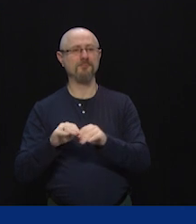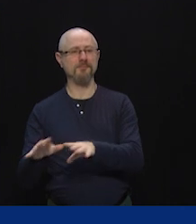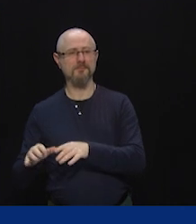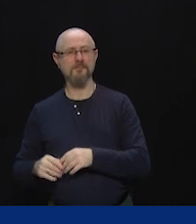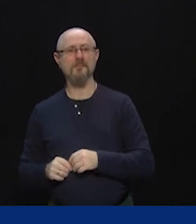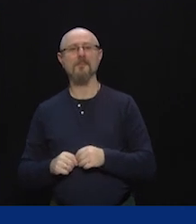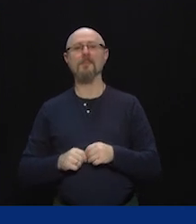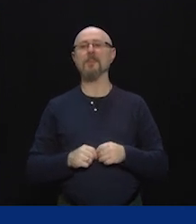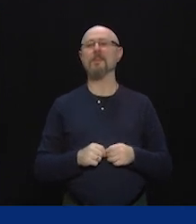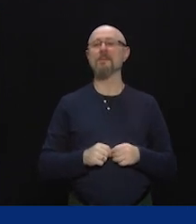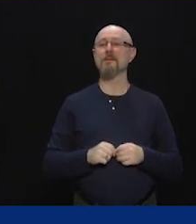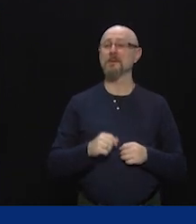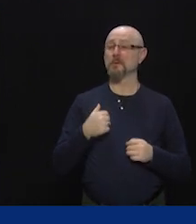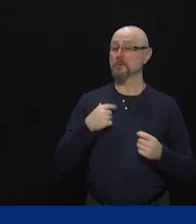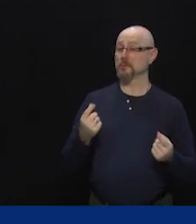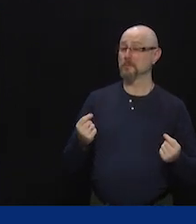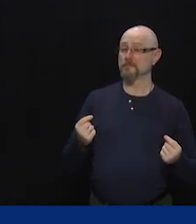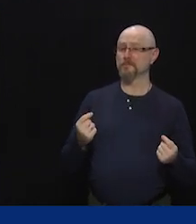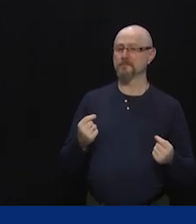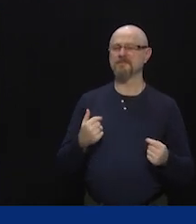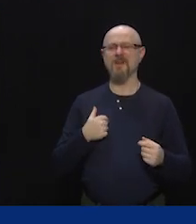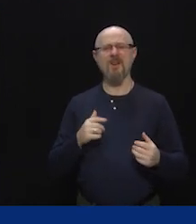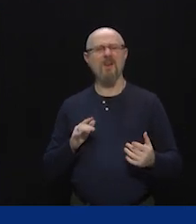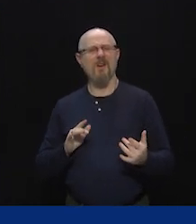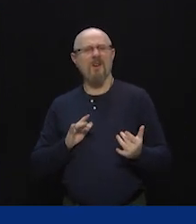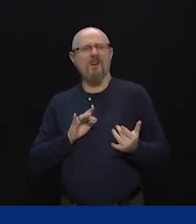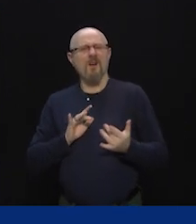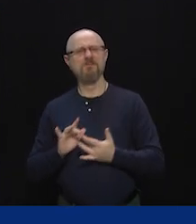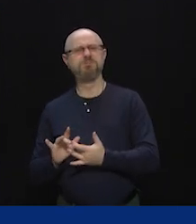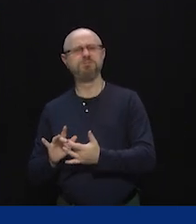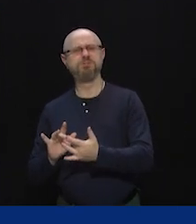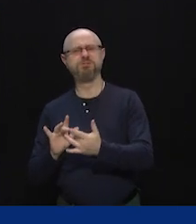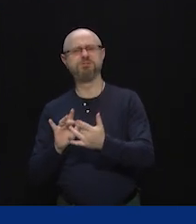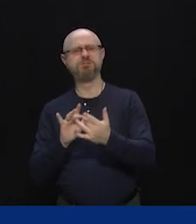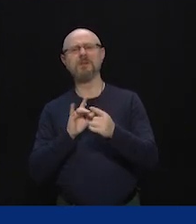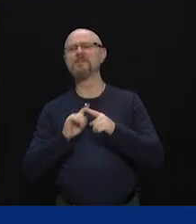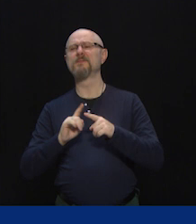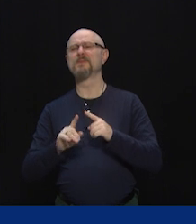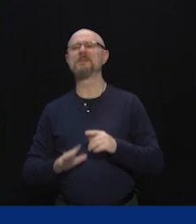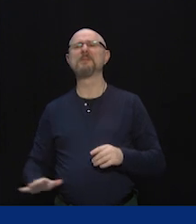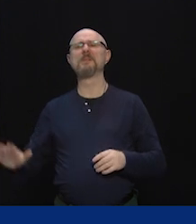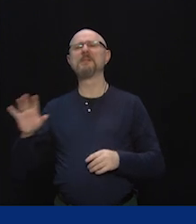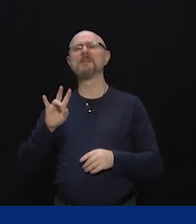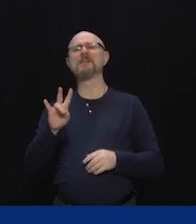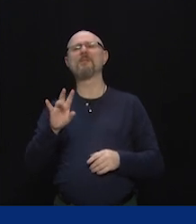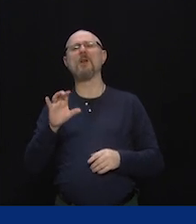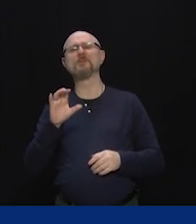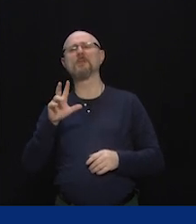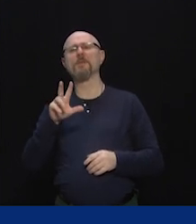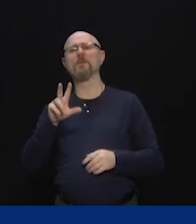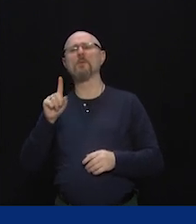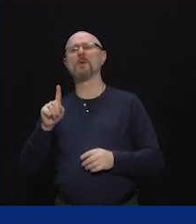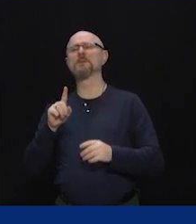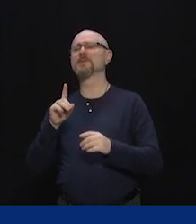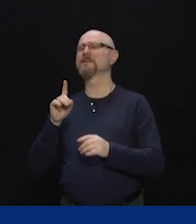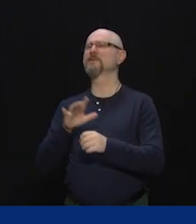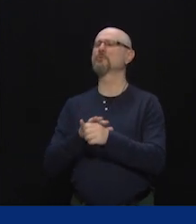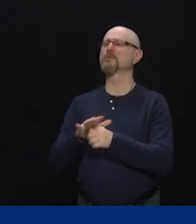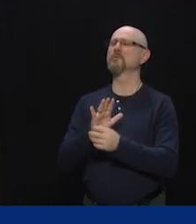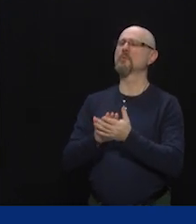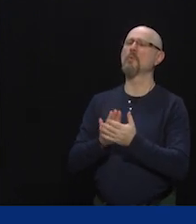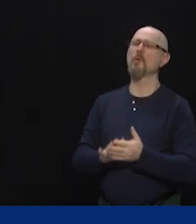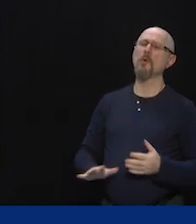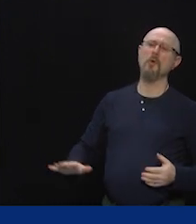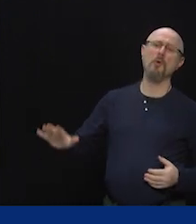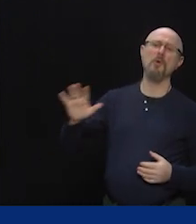an outreach which has been very intense to all 731 school districts through the boards of education, cooperative education, BOCES